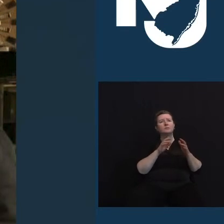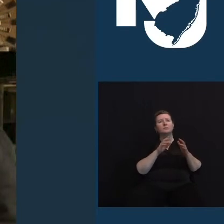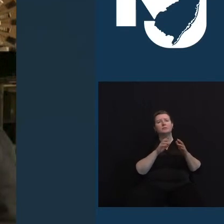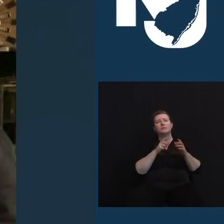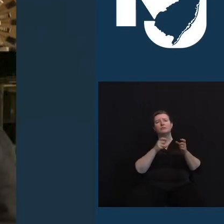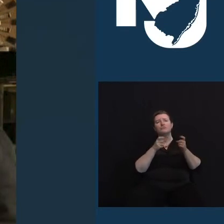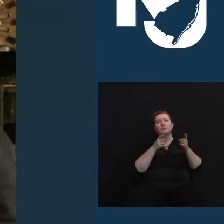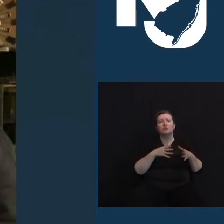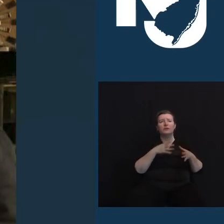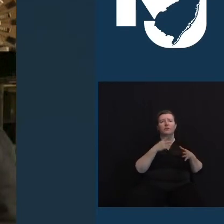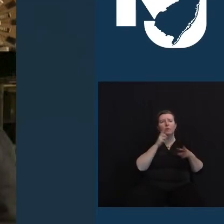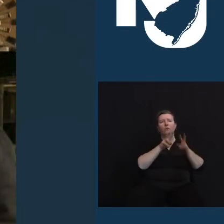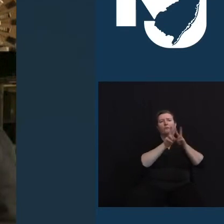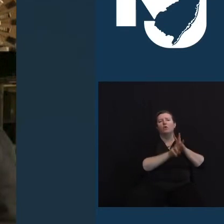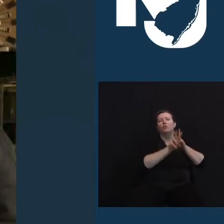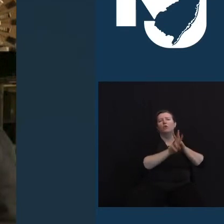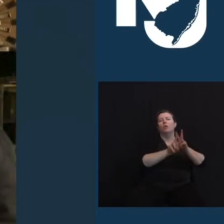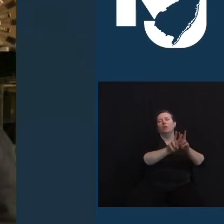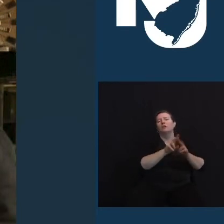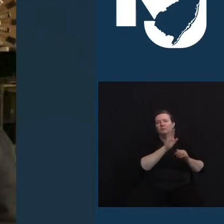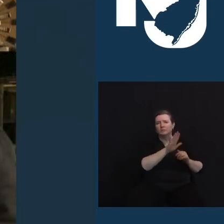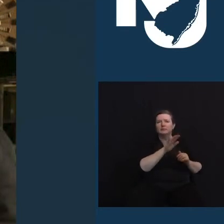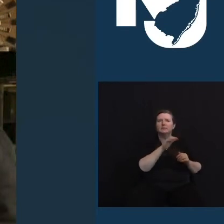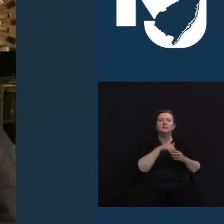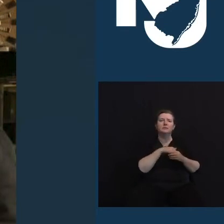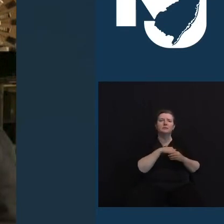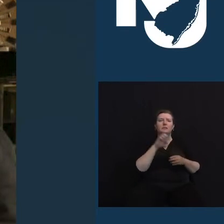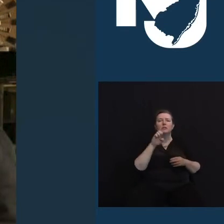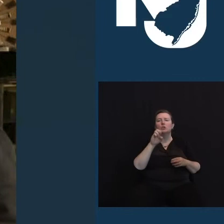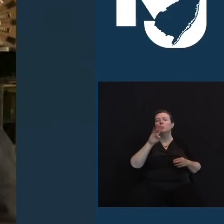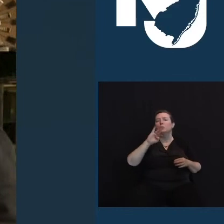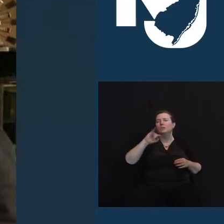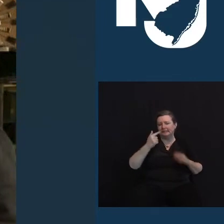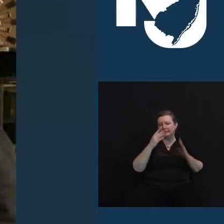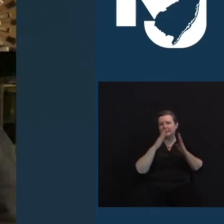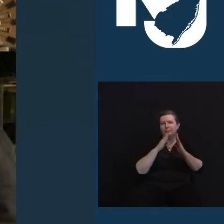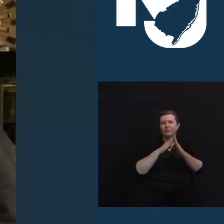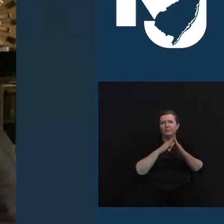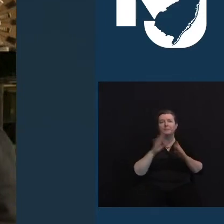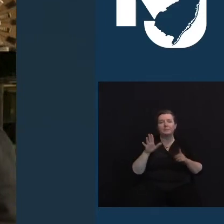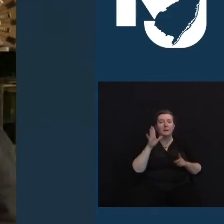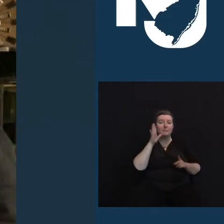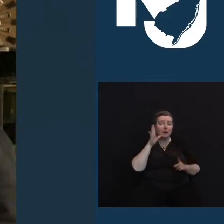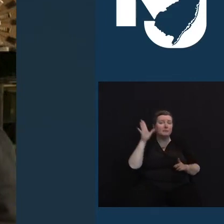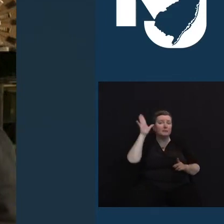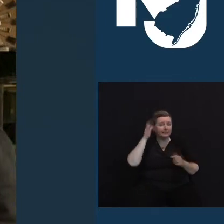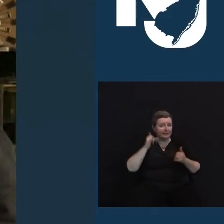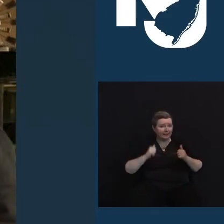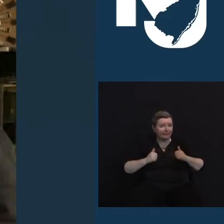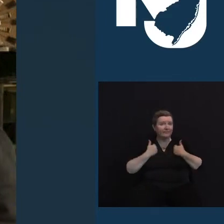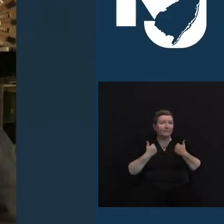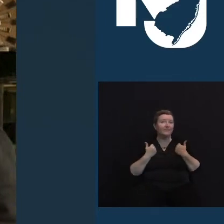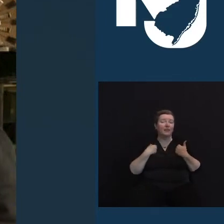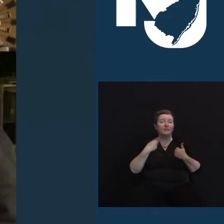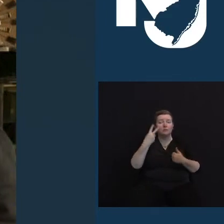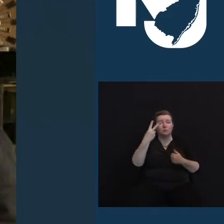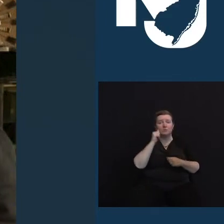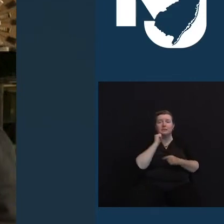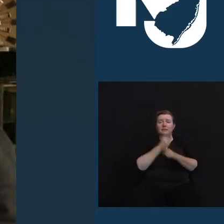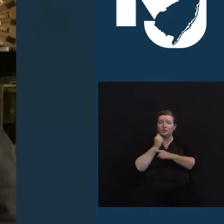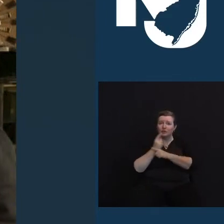Ewing. Besides his sons, he's survived by his parents, Rodney and Mary, and his two sisters, Ronique and Ranja,